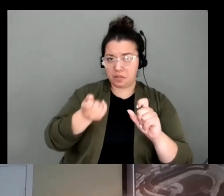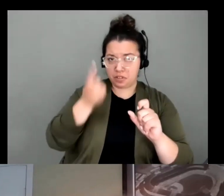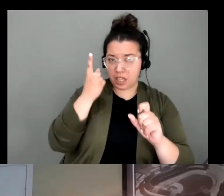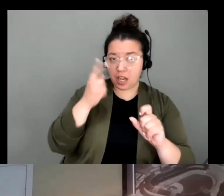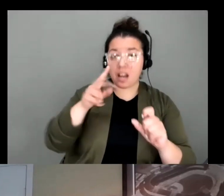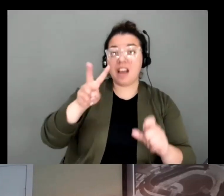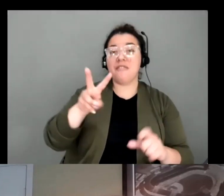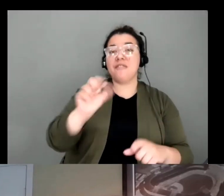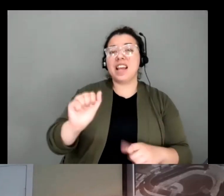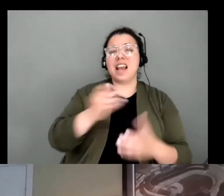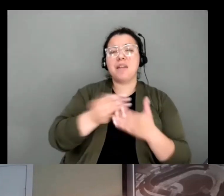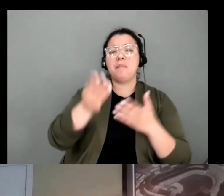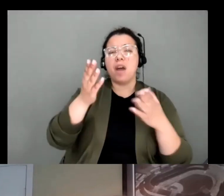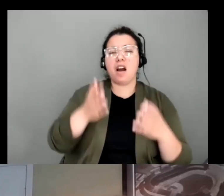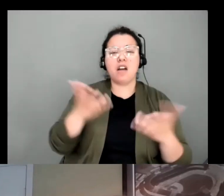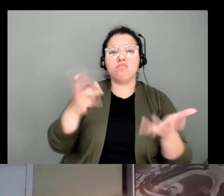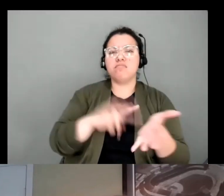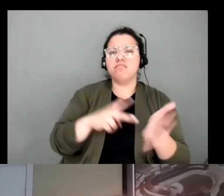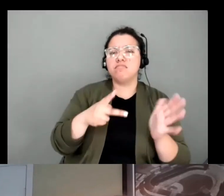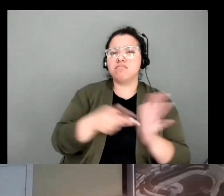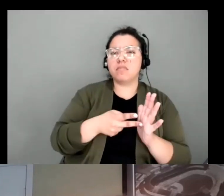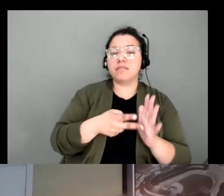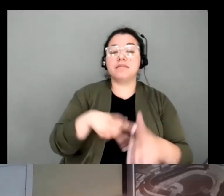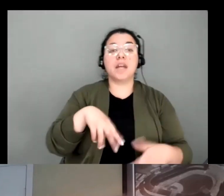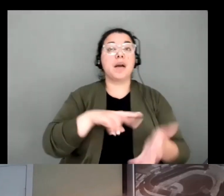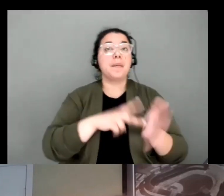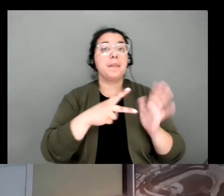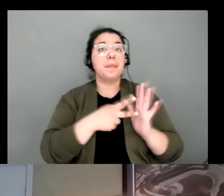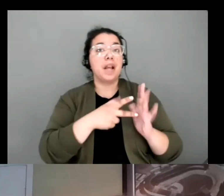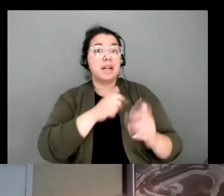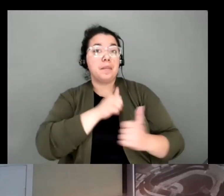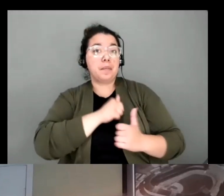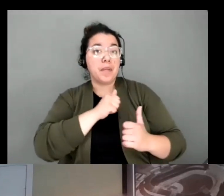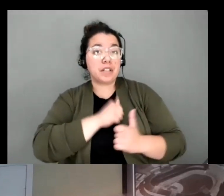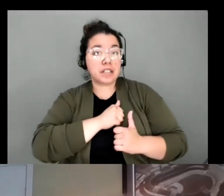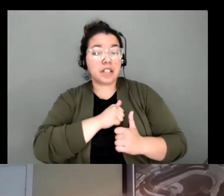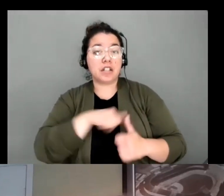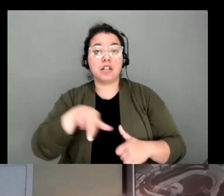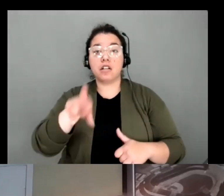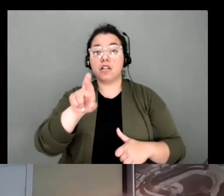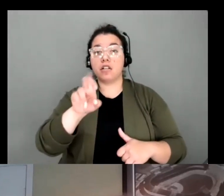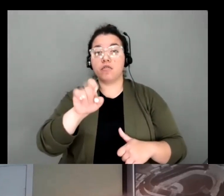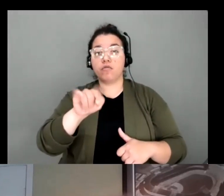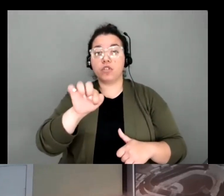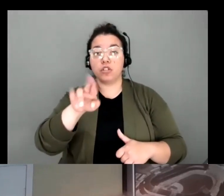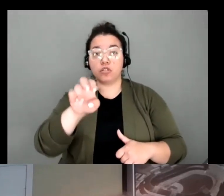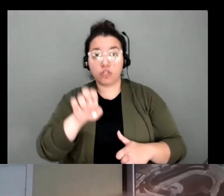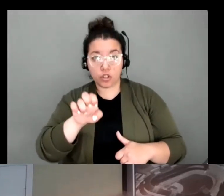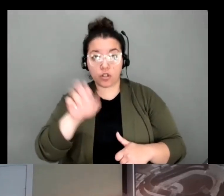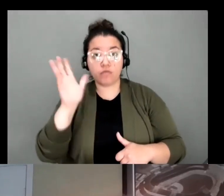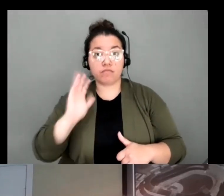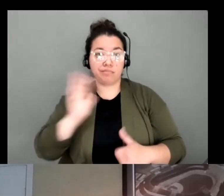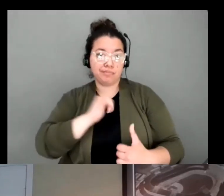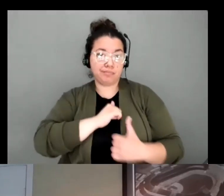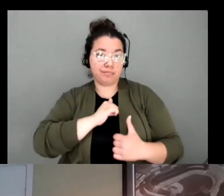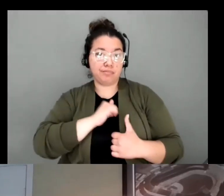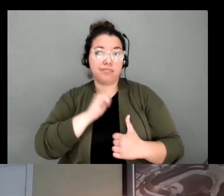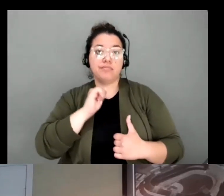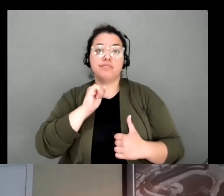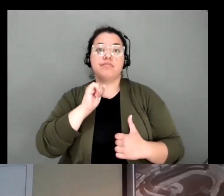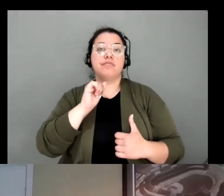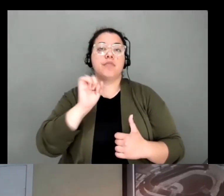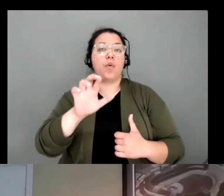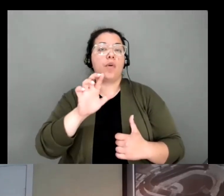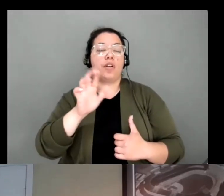VA buyer is someone who is active duty military, reserve, or a veteran, that they have special lending for